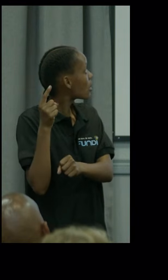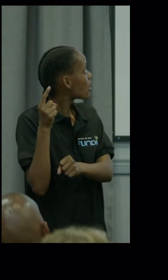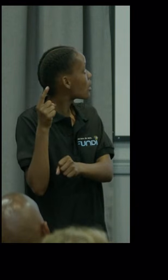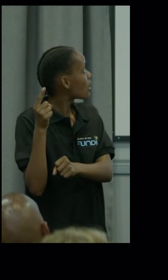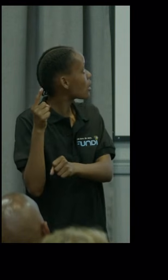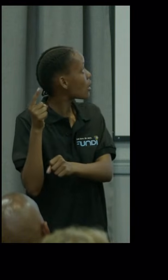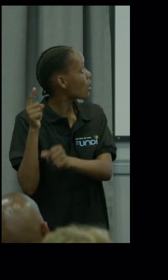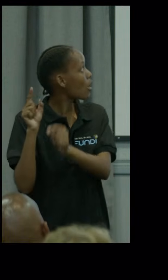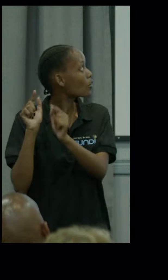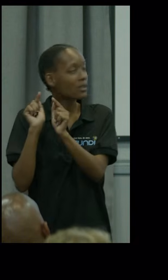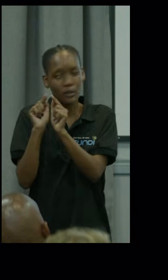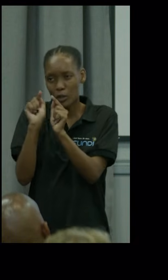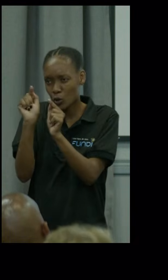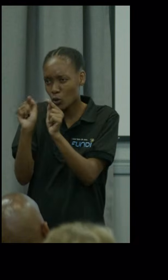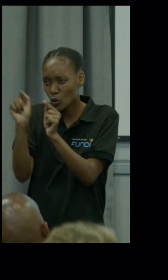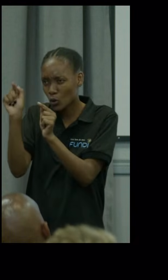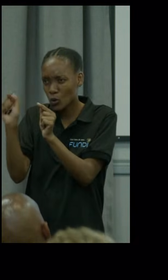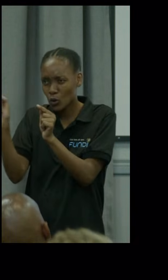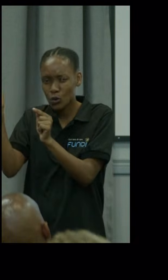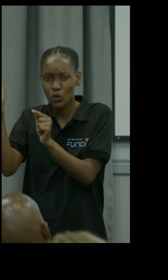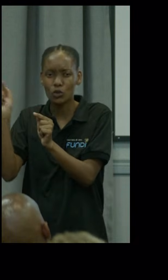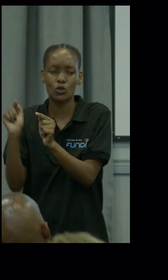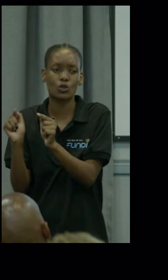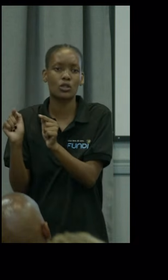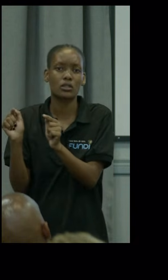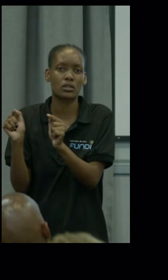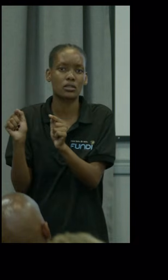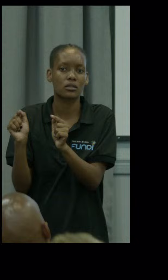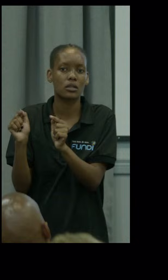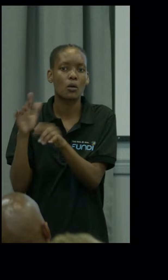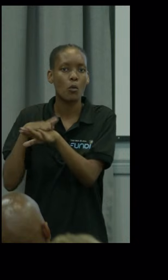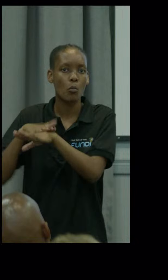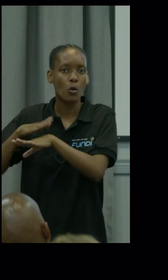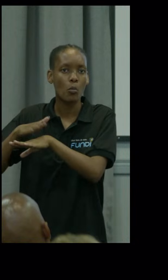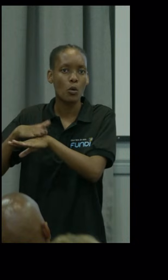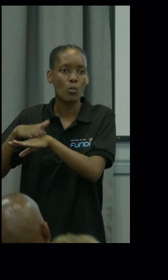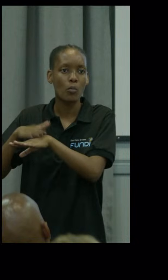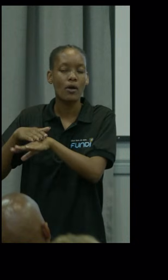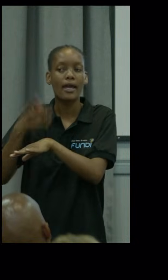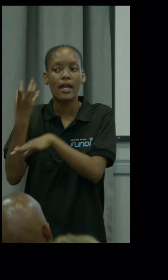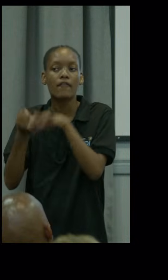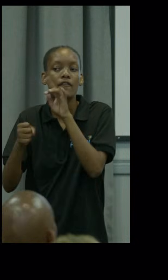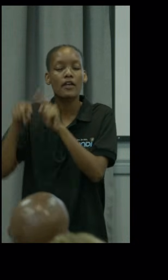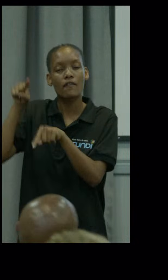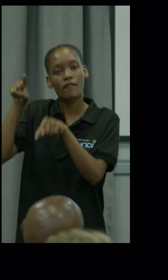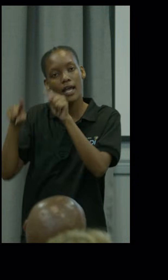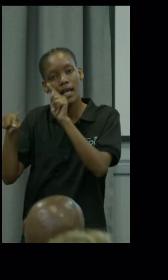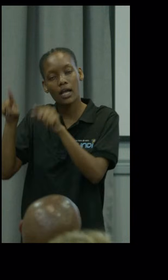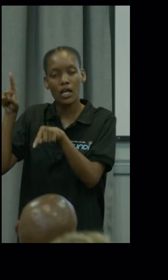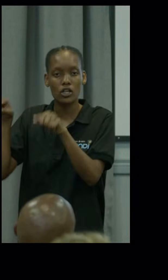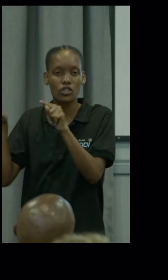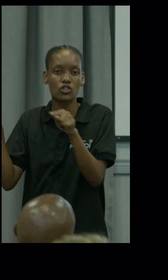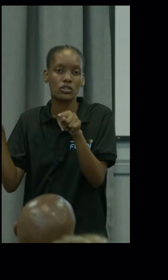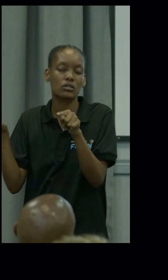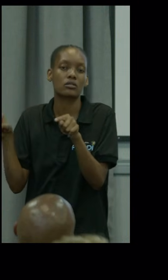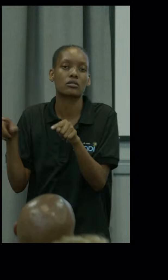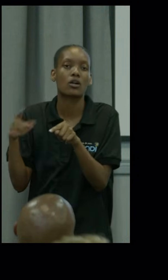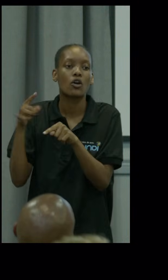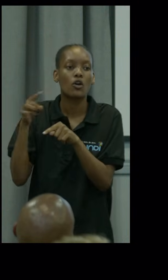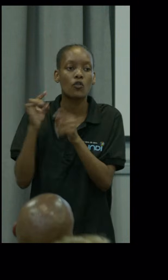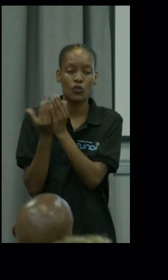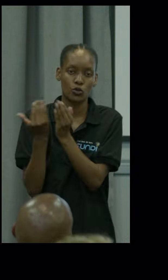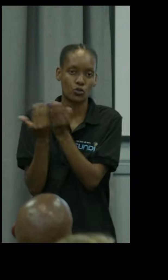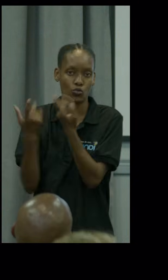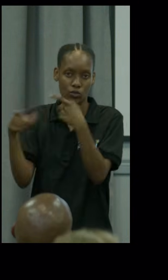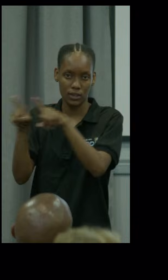the primary level. But there is obviously some variation for schools of the